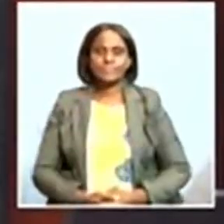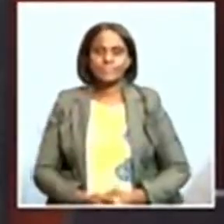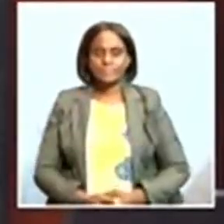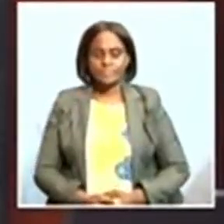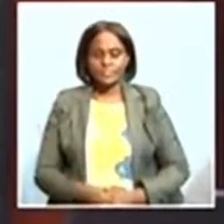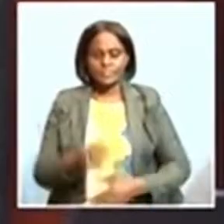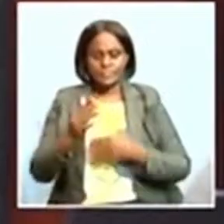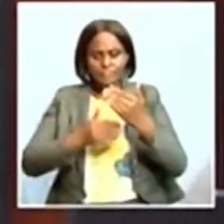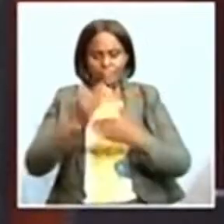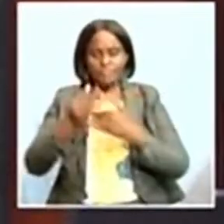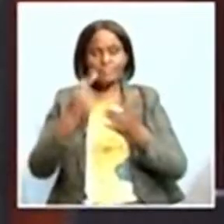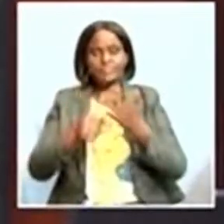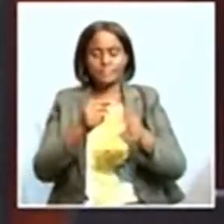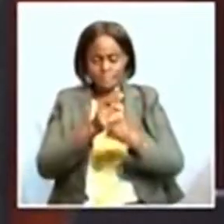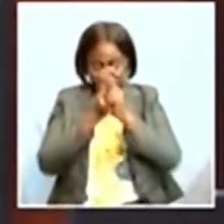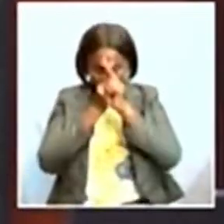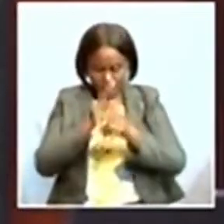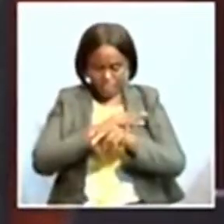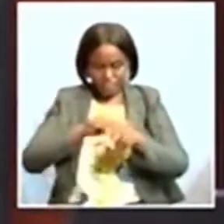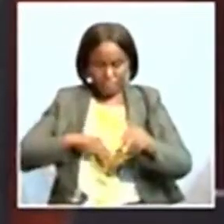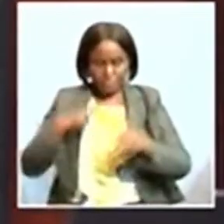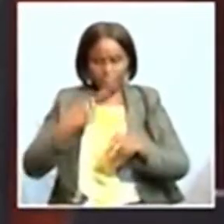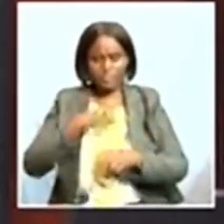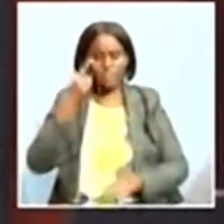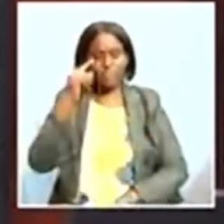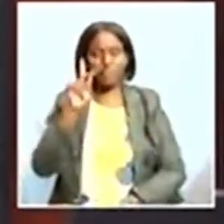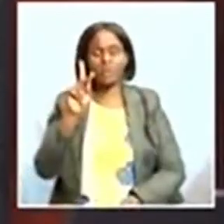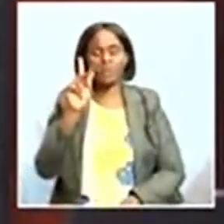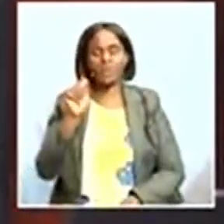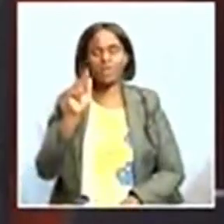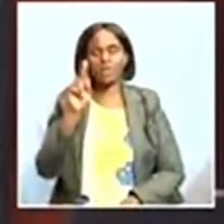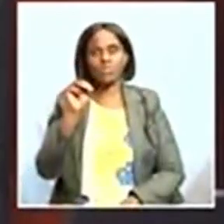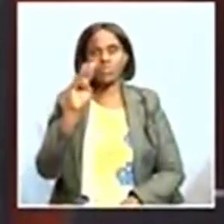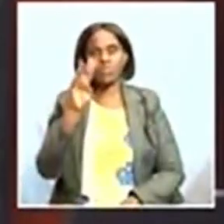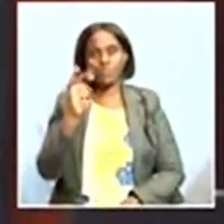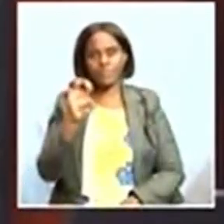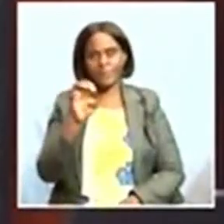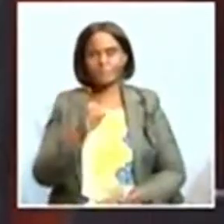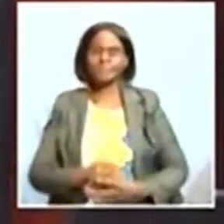the next one is the Honorable Member for Kaumbwe.